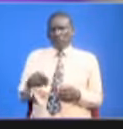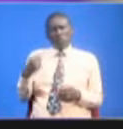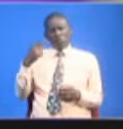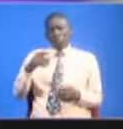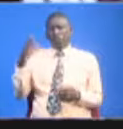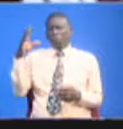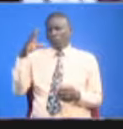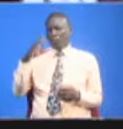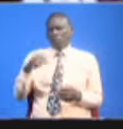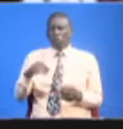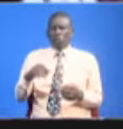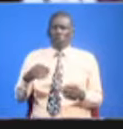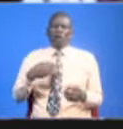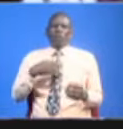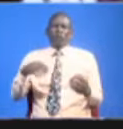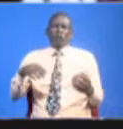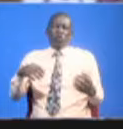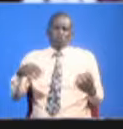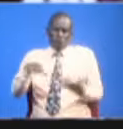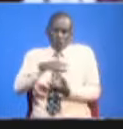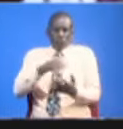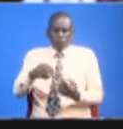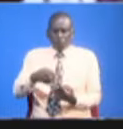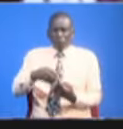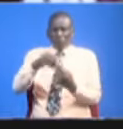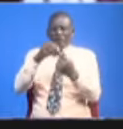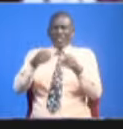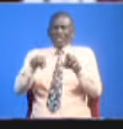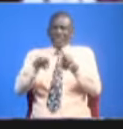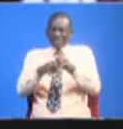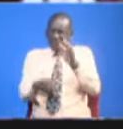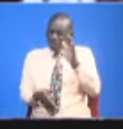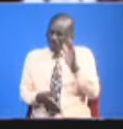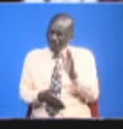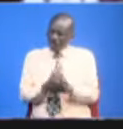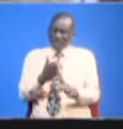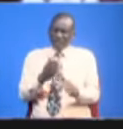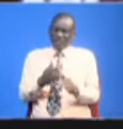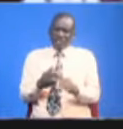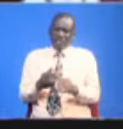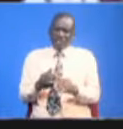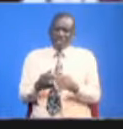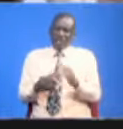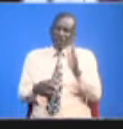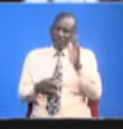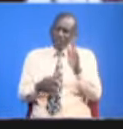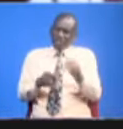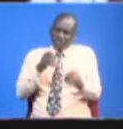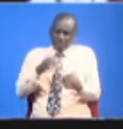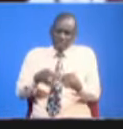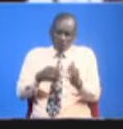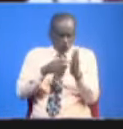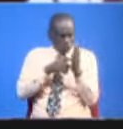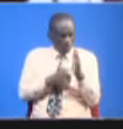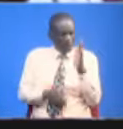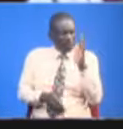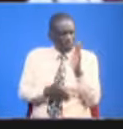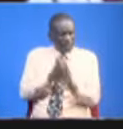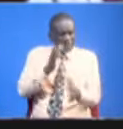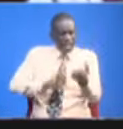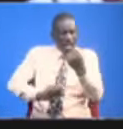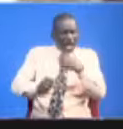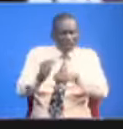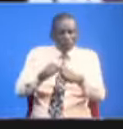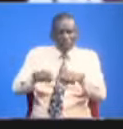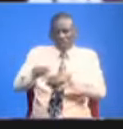priorities. The same speed and efficiency that you displayed in the National Assembly to